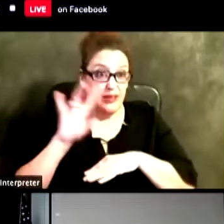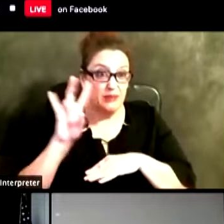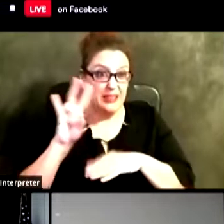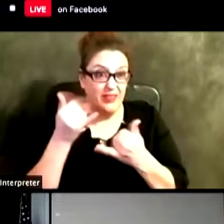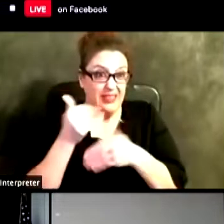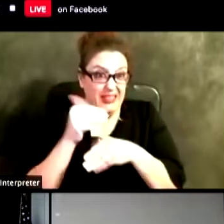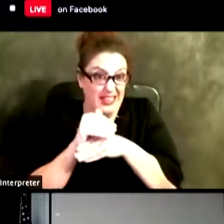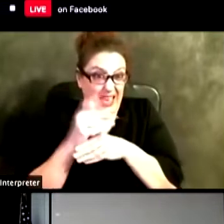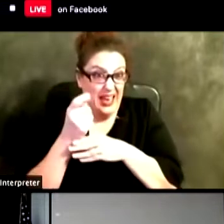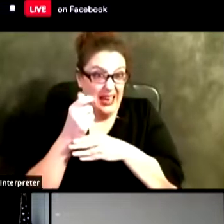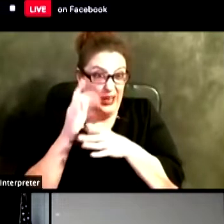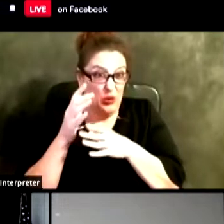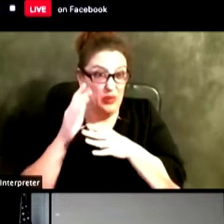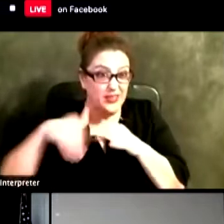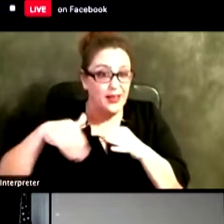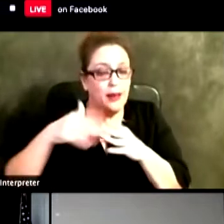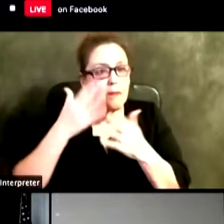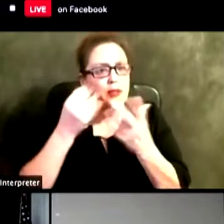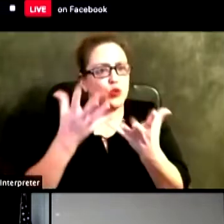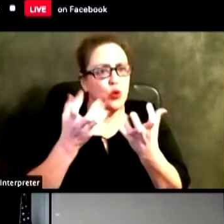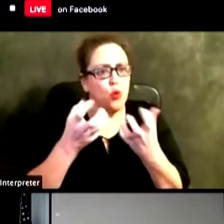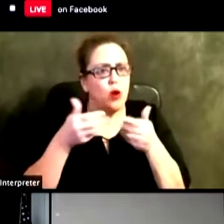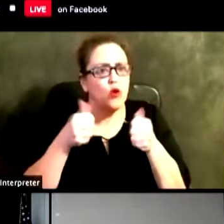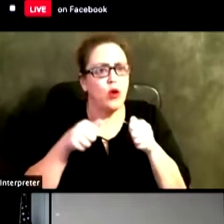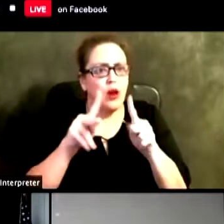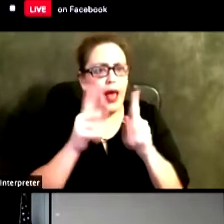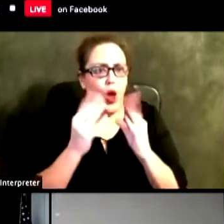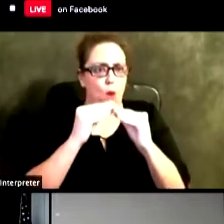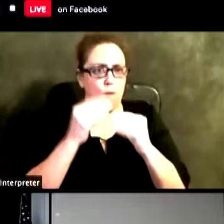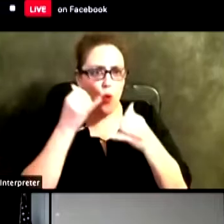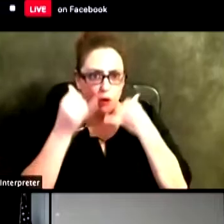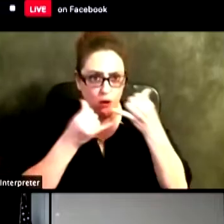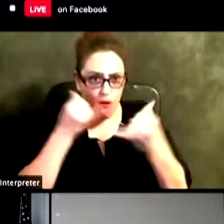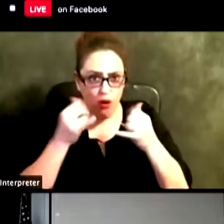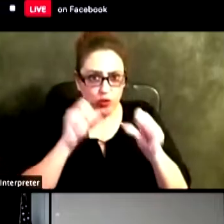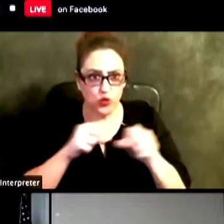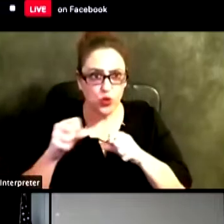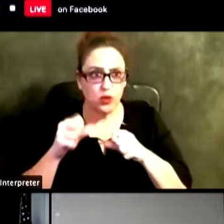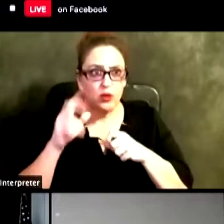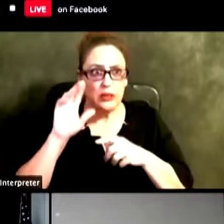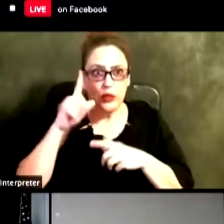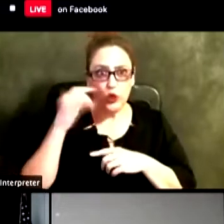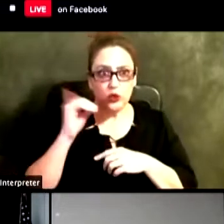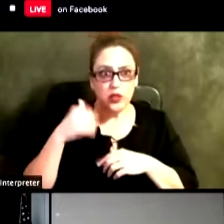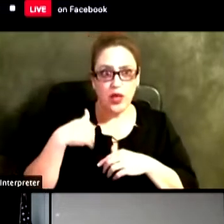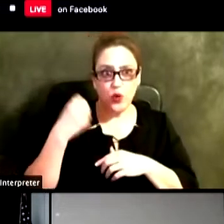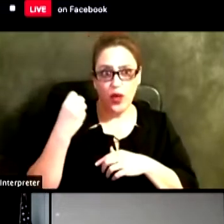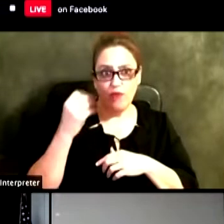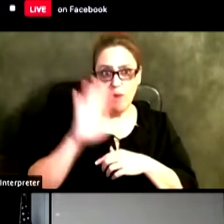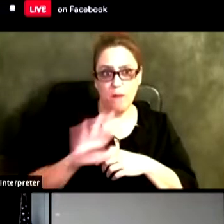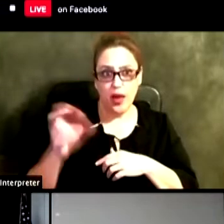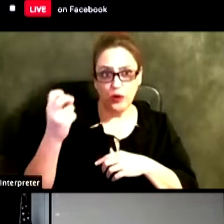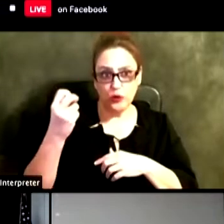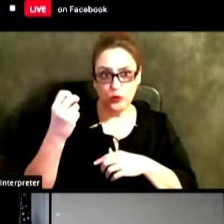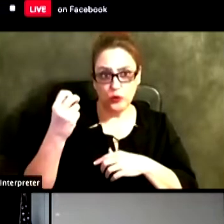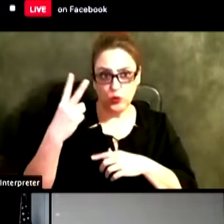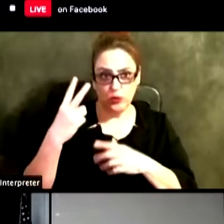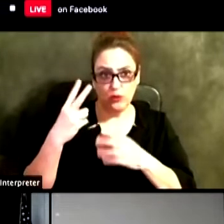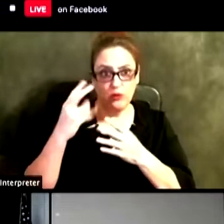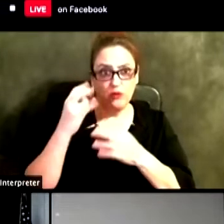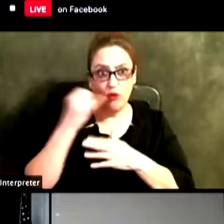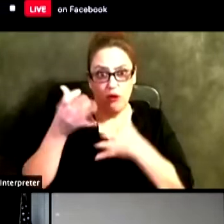about as many calls as we can. I show just under a dozen calls still in the queue. Let me go first to